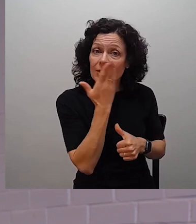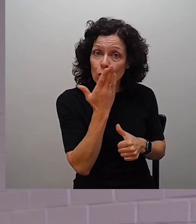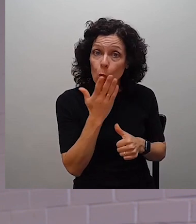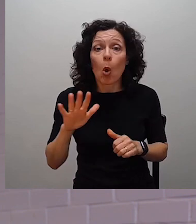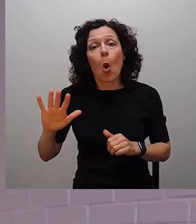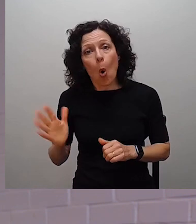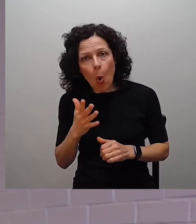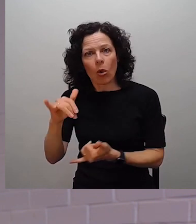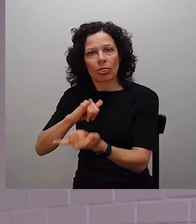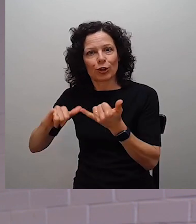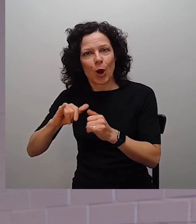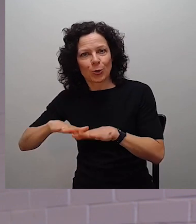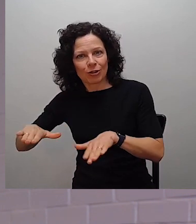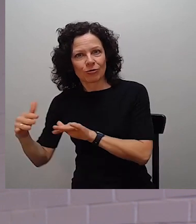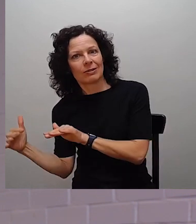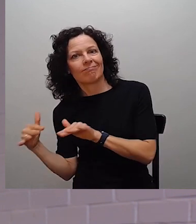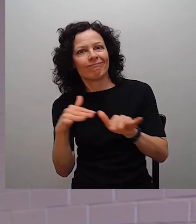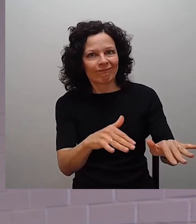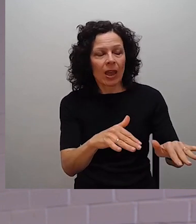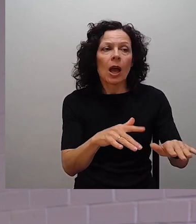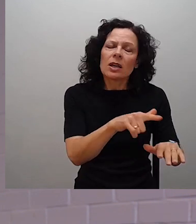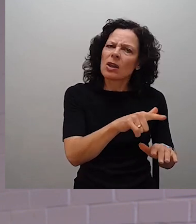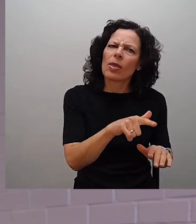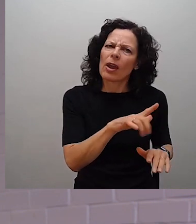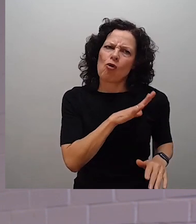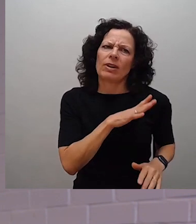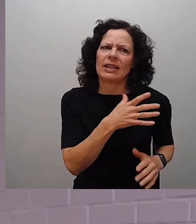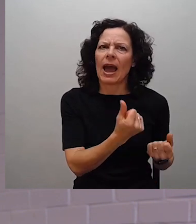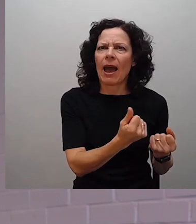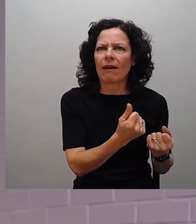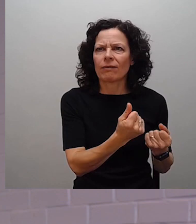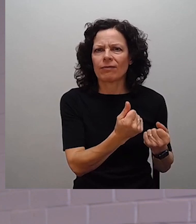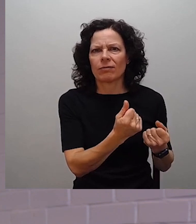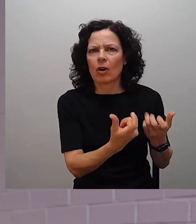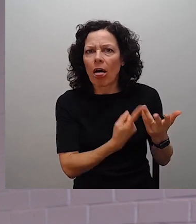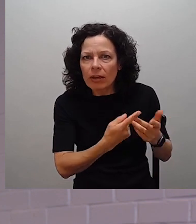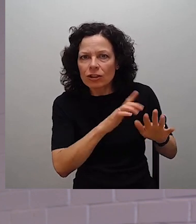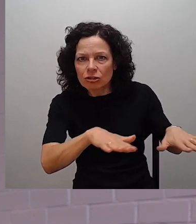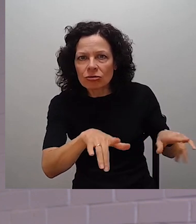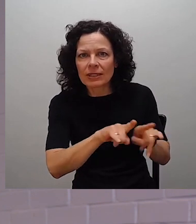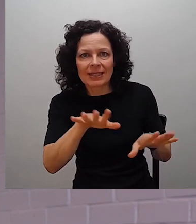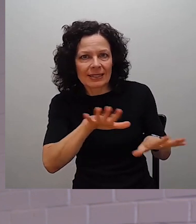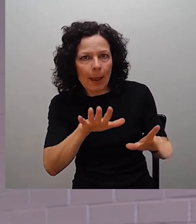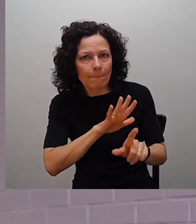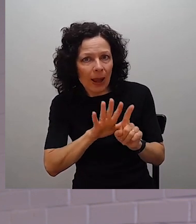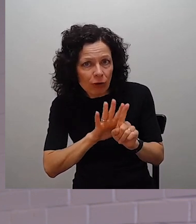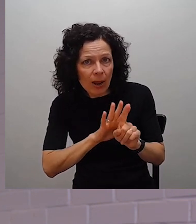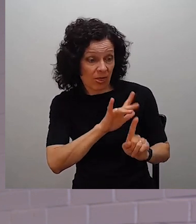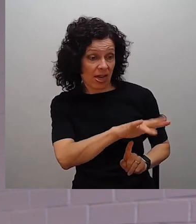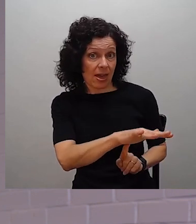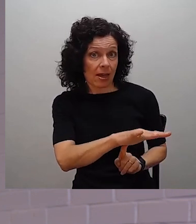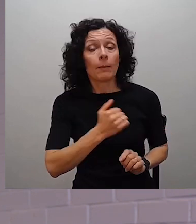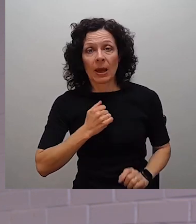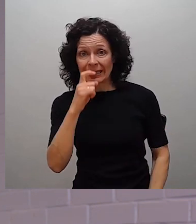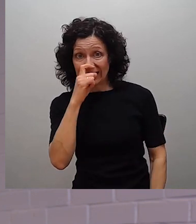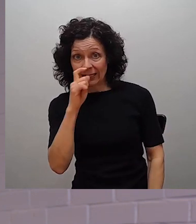there where all the showman kids went. So they already had showman kids and people there.